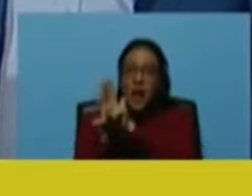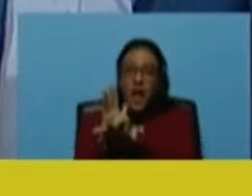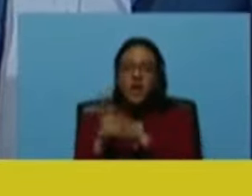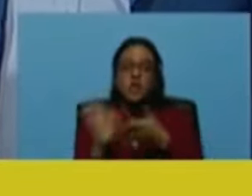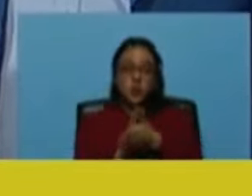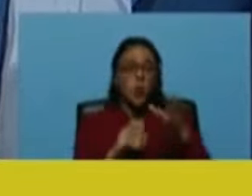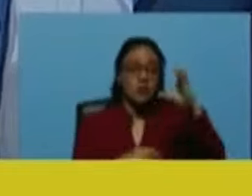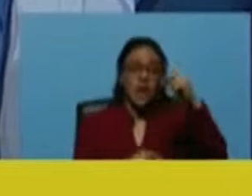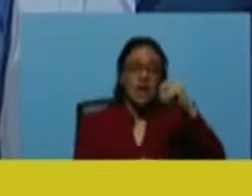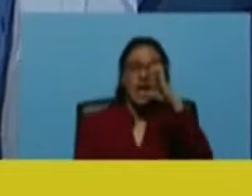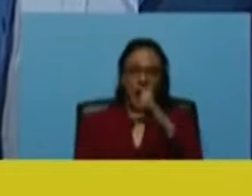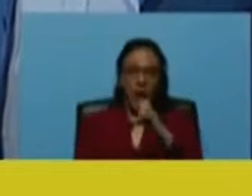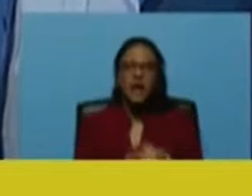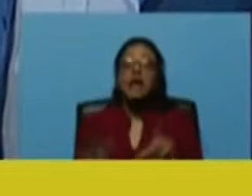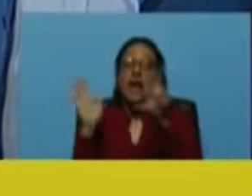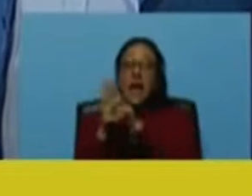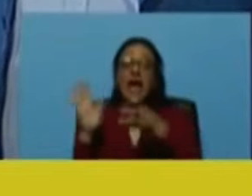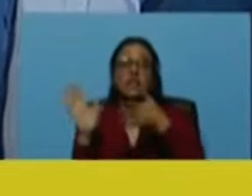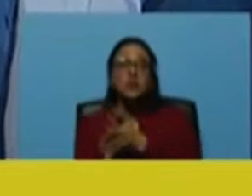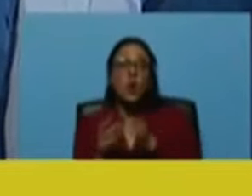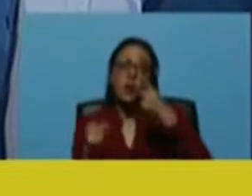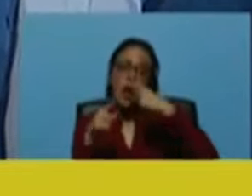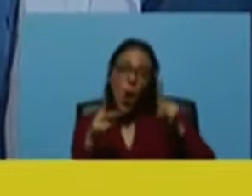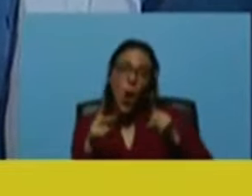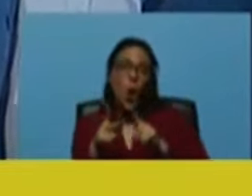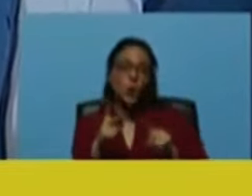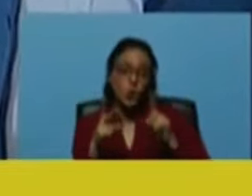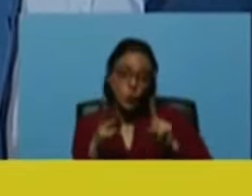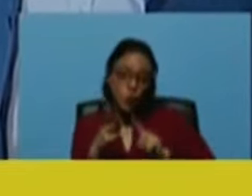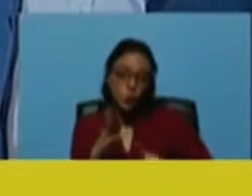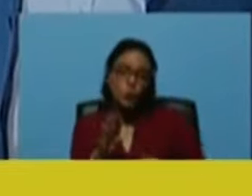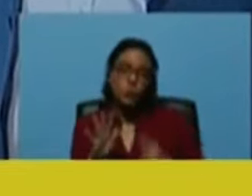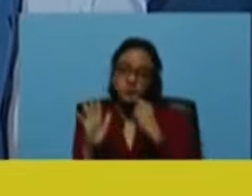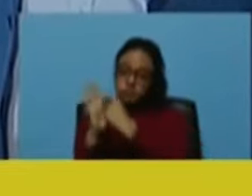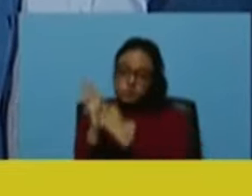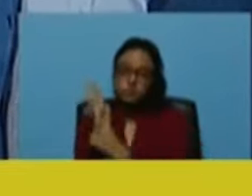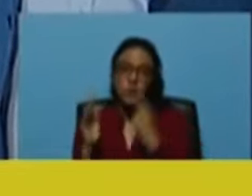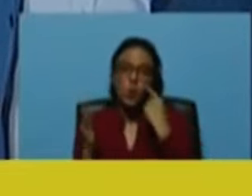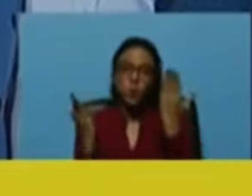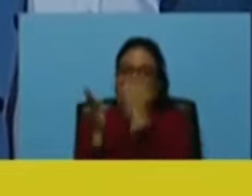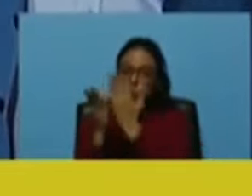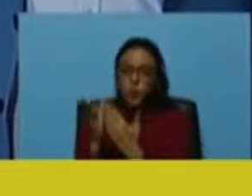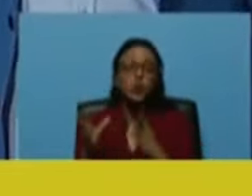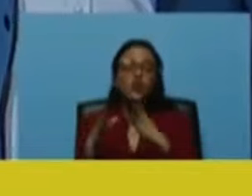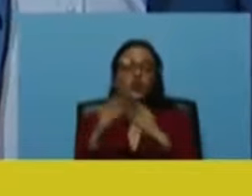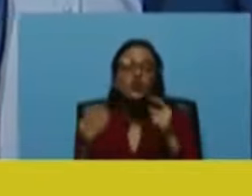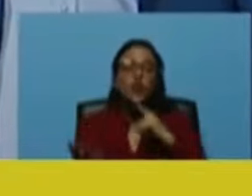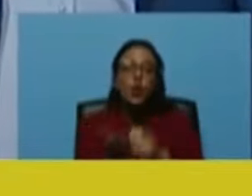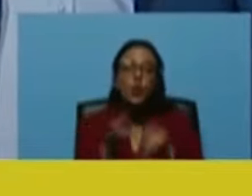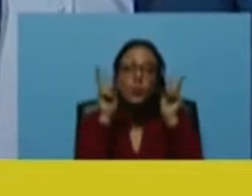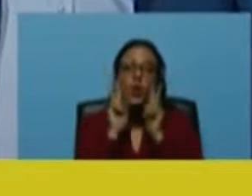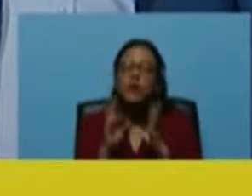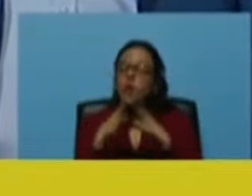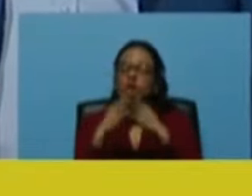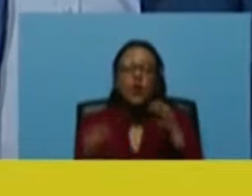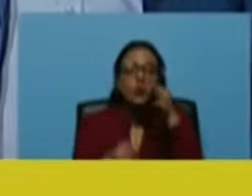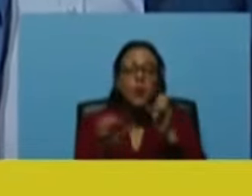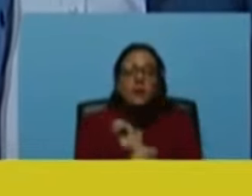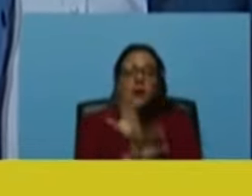legislation, organic law, and general regulation, organic law of electoral